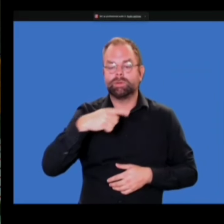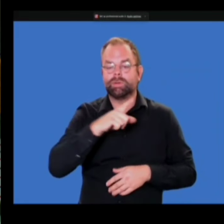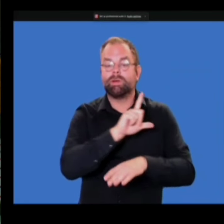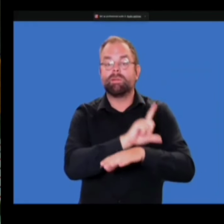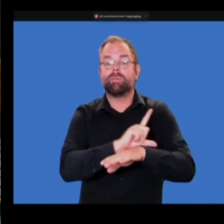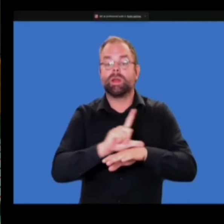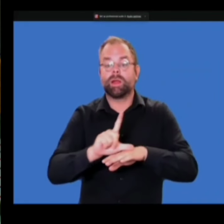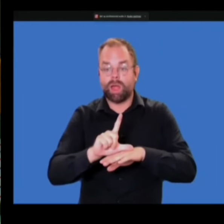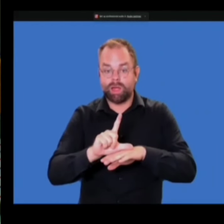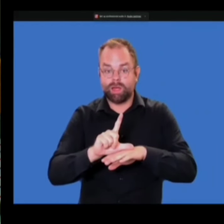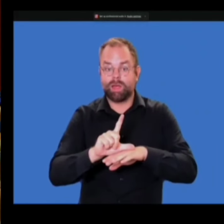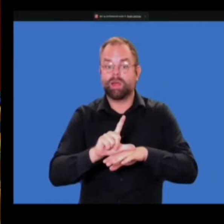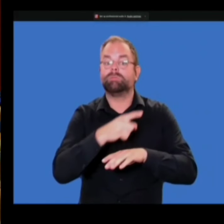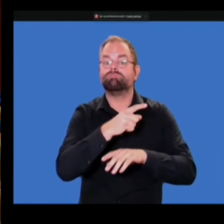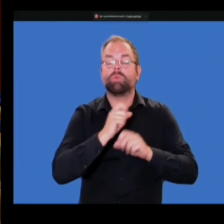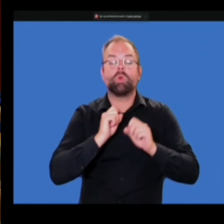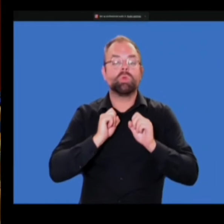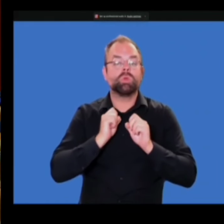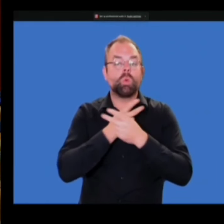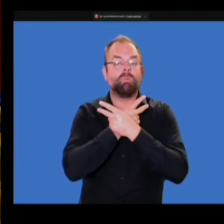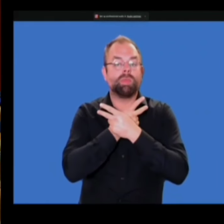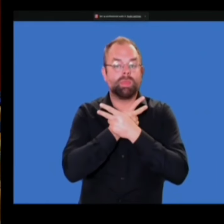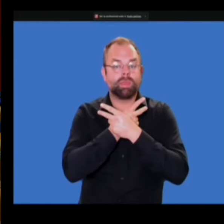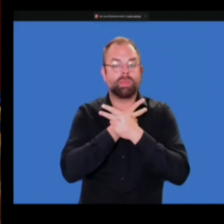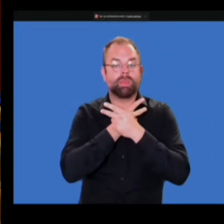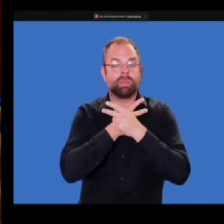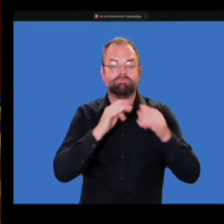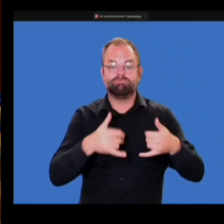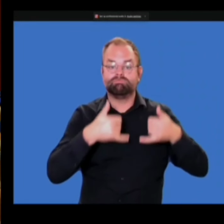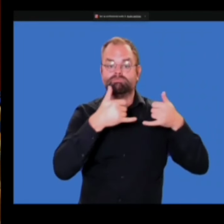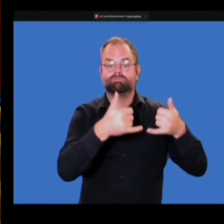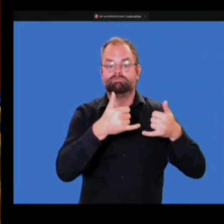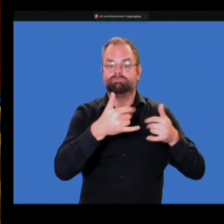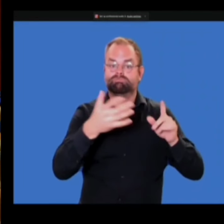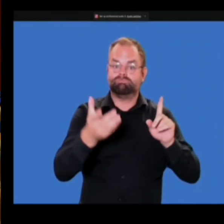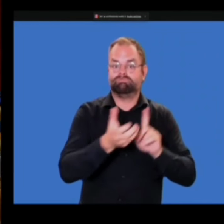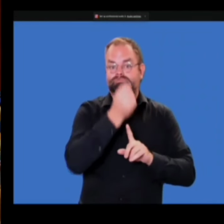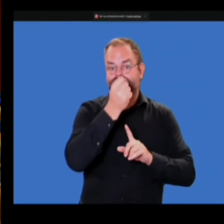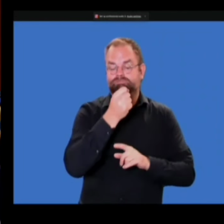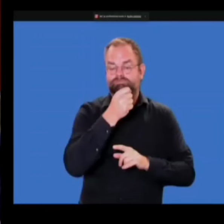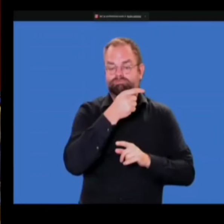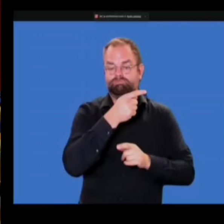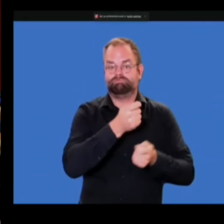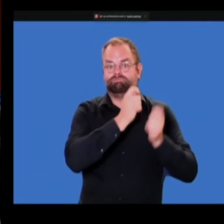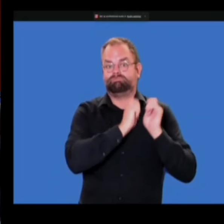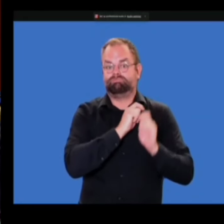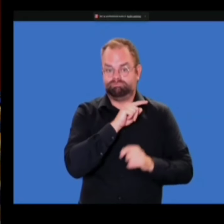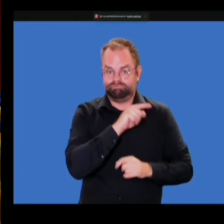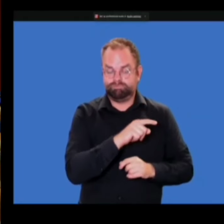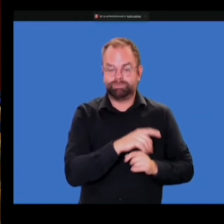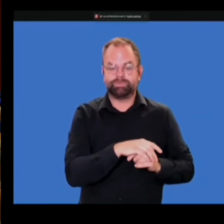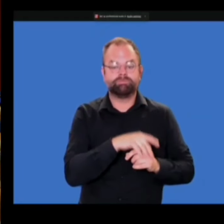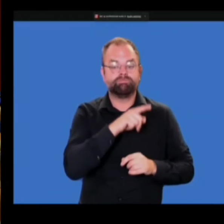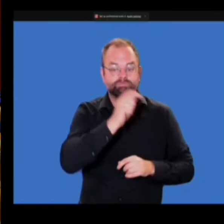Nobel Prize, Peace Prize laureate, and Dr. Comfort Iro,